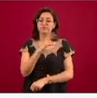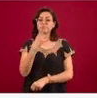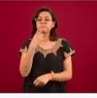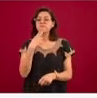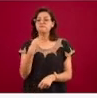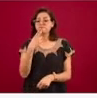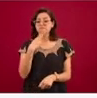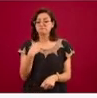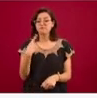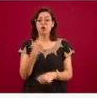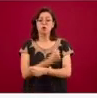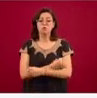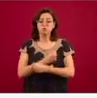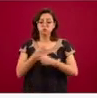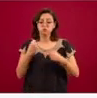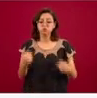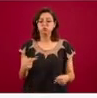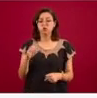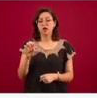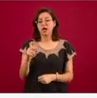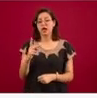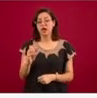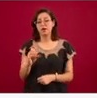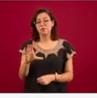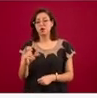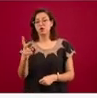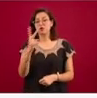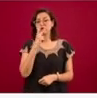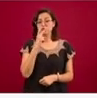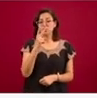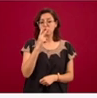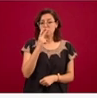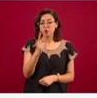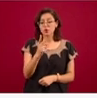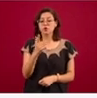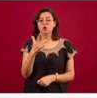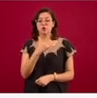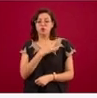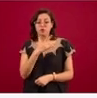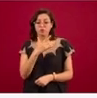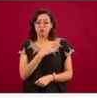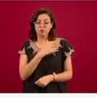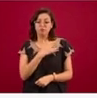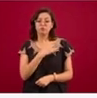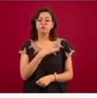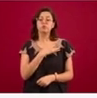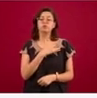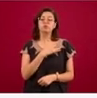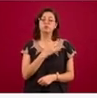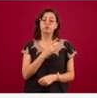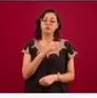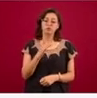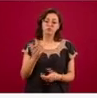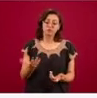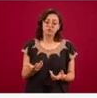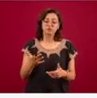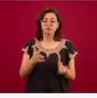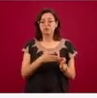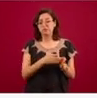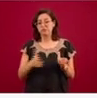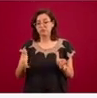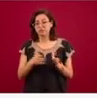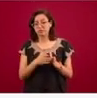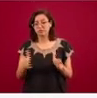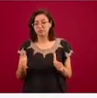marked, because we have 70% male and 30% female, and the three highest